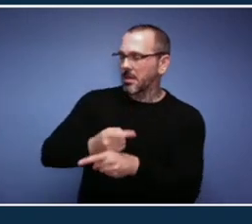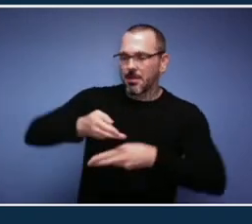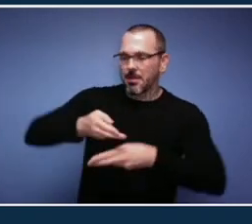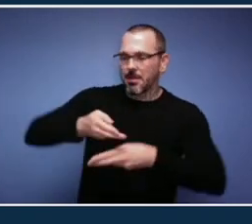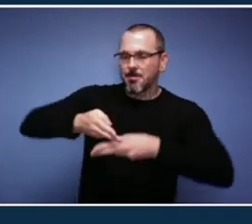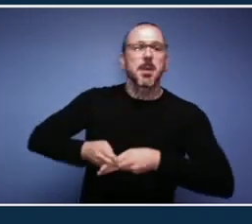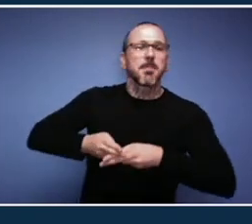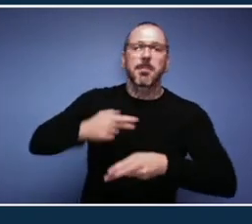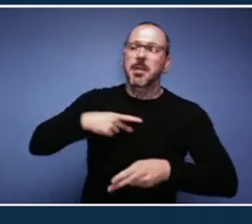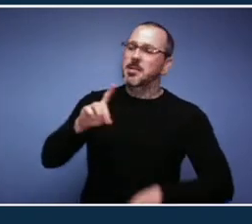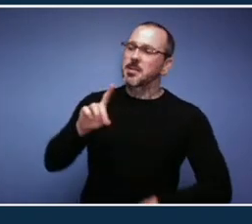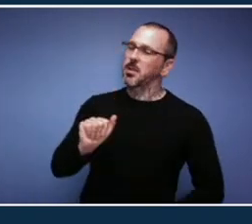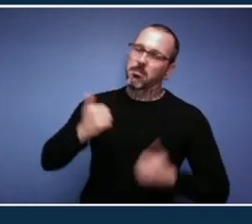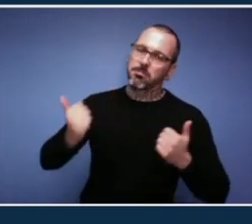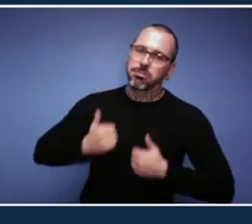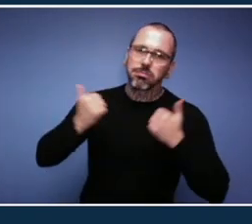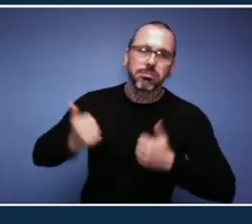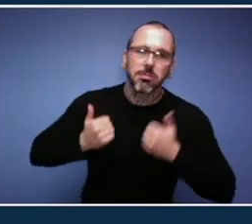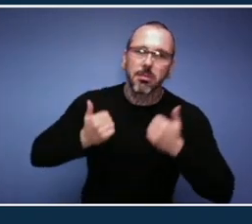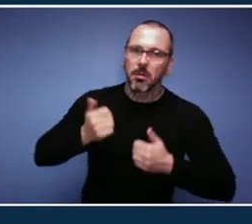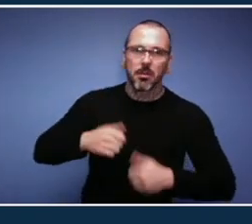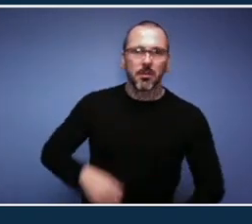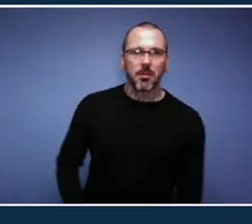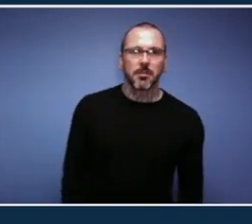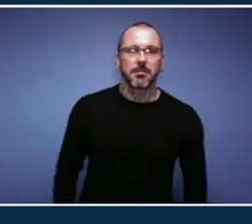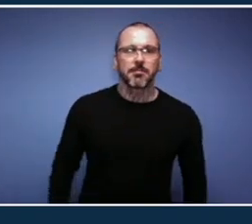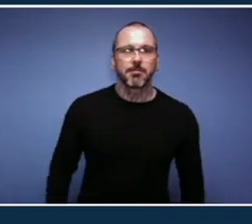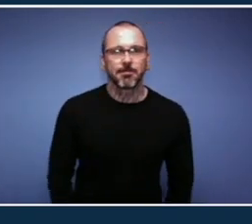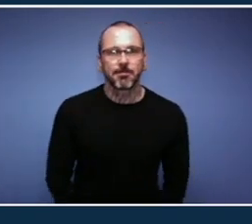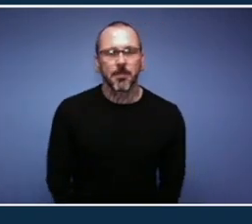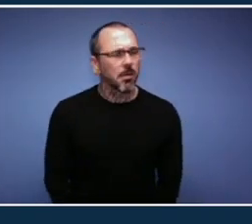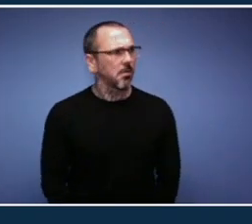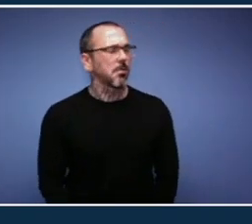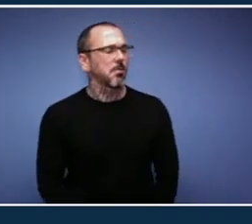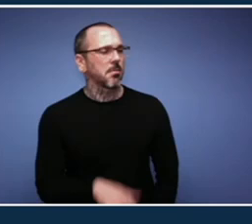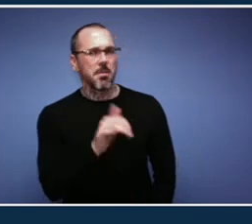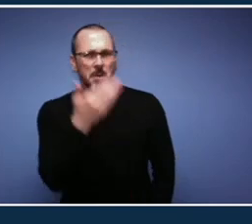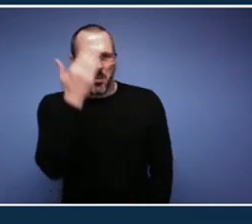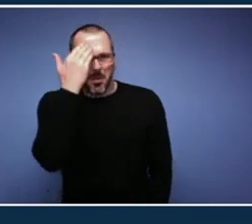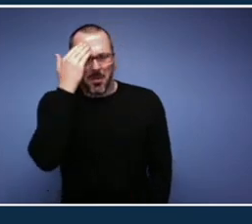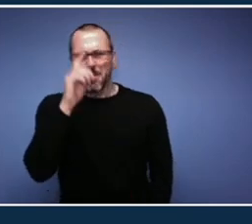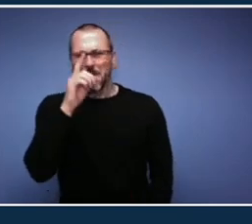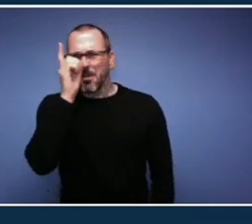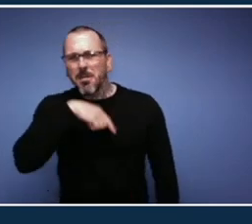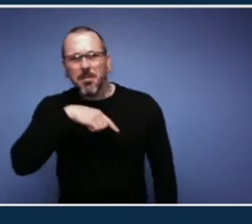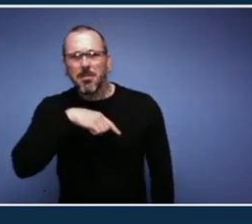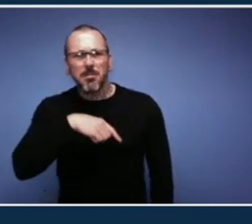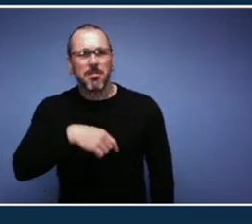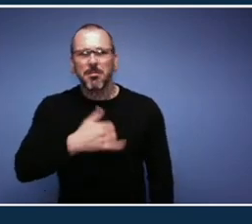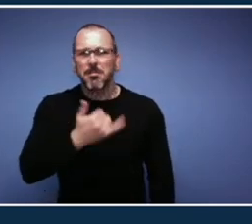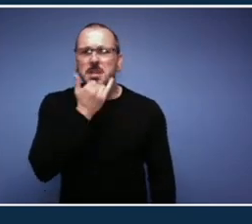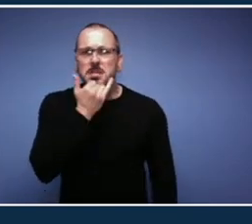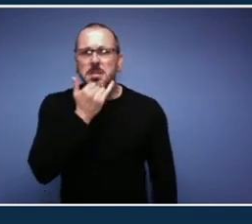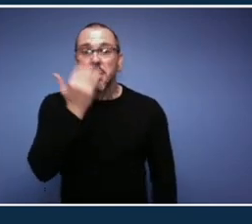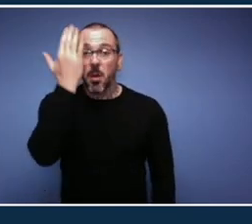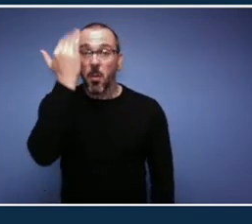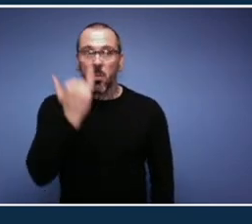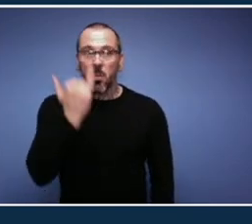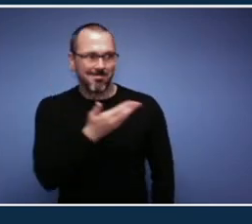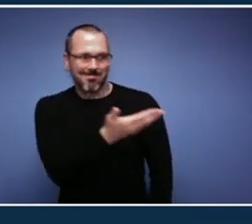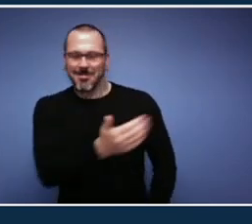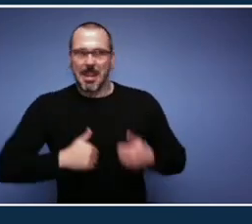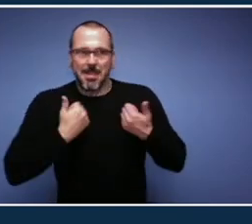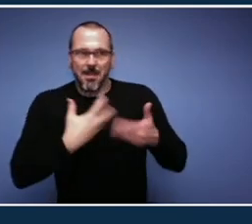see now that was completely false. Vicki's been living in the community, supported in the community with people to help her out